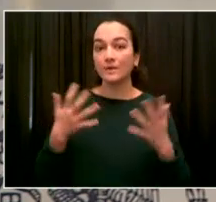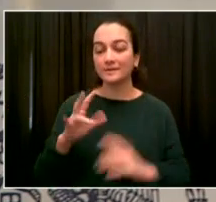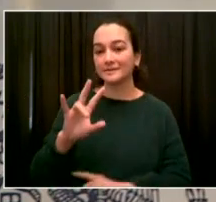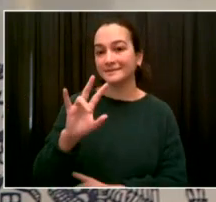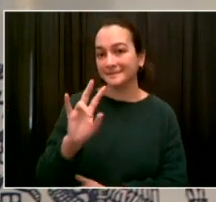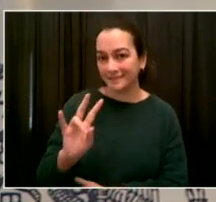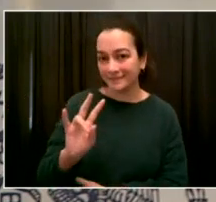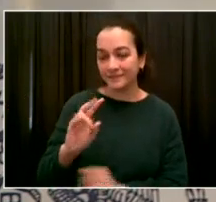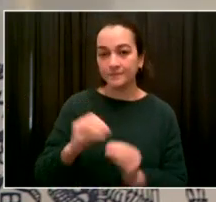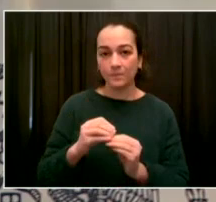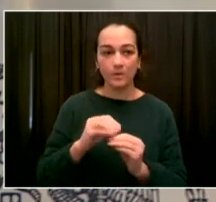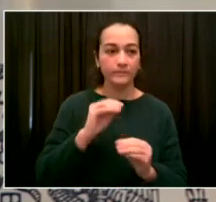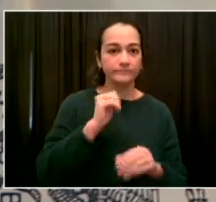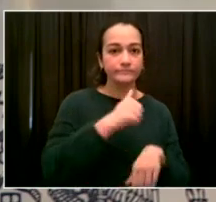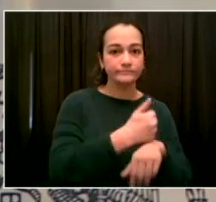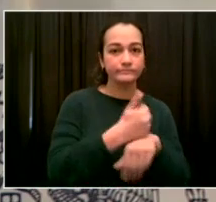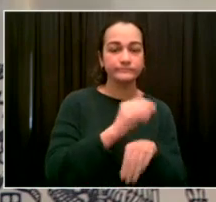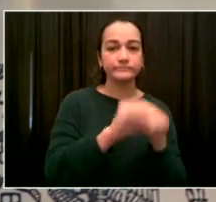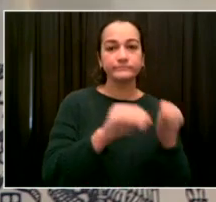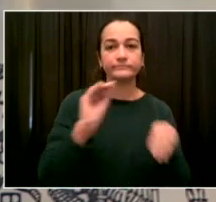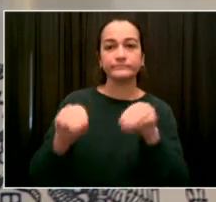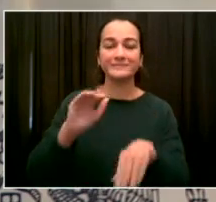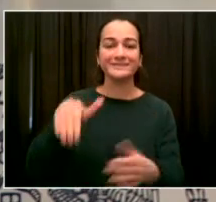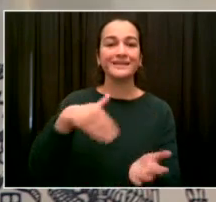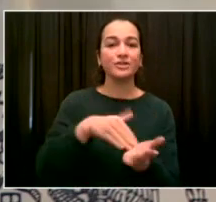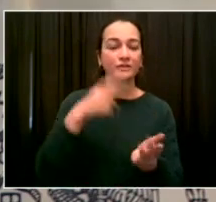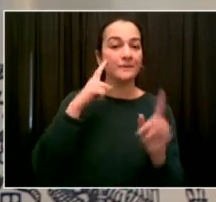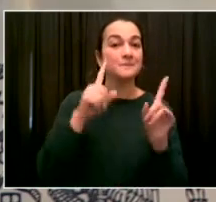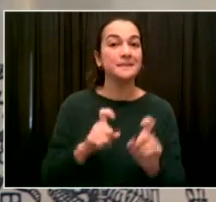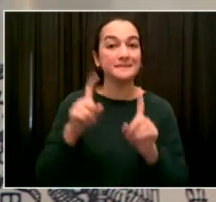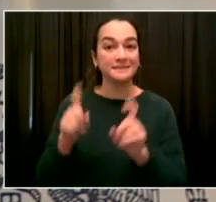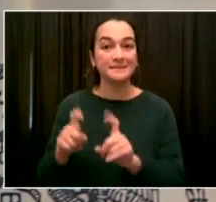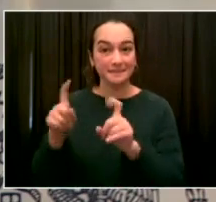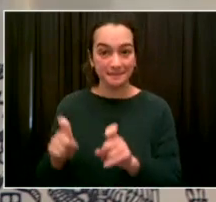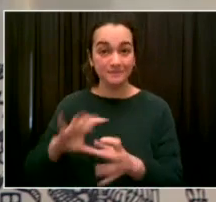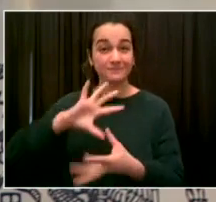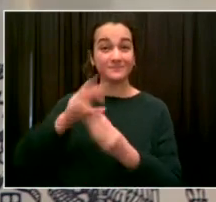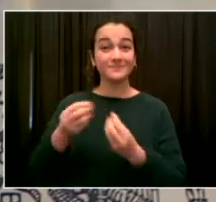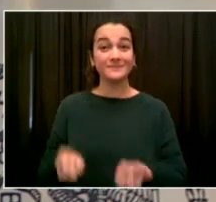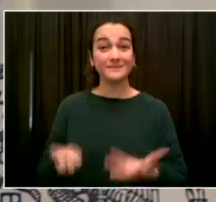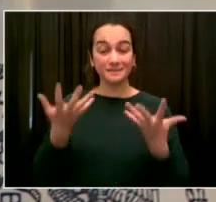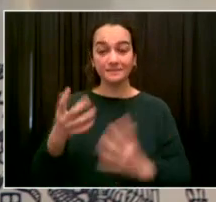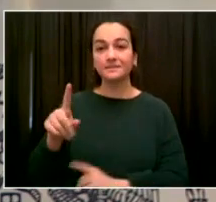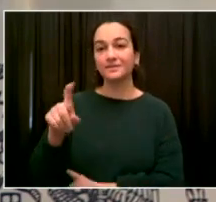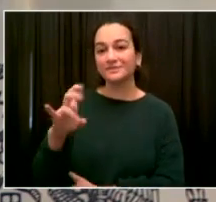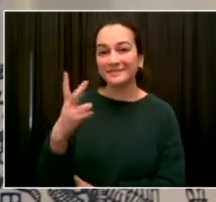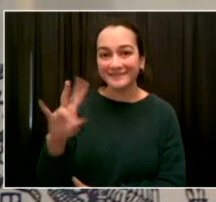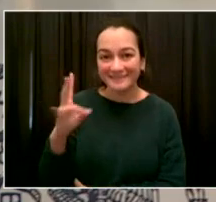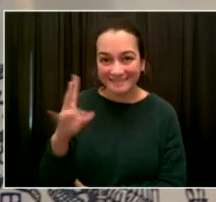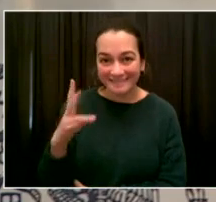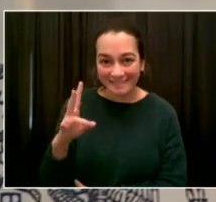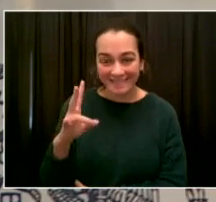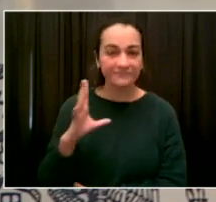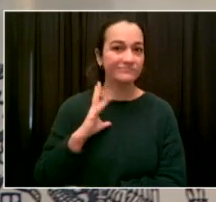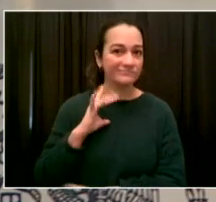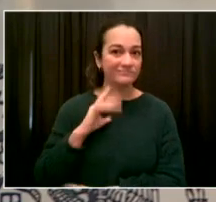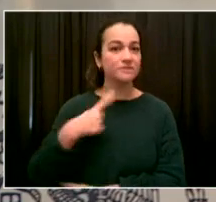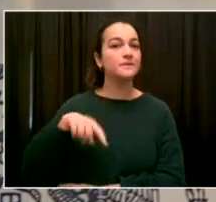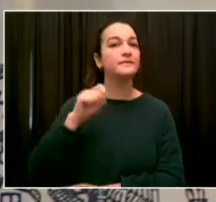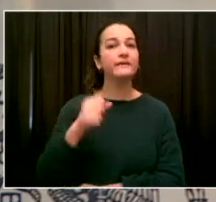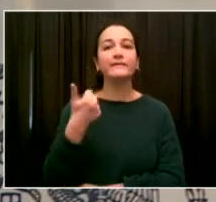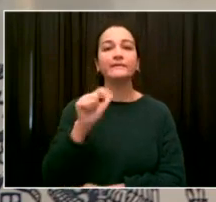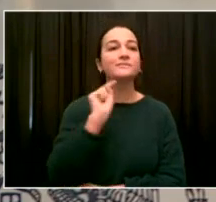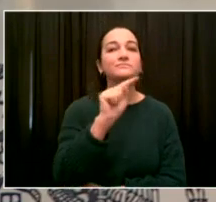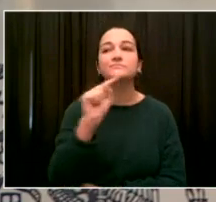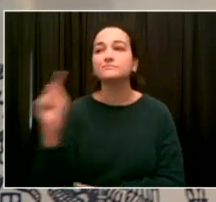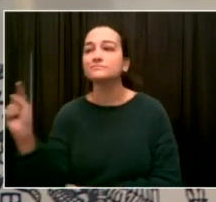all around the 5 boroughs. To find a test location near you, go to nyc.gov/COVID test. Those locations, a lot of them do